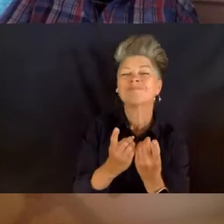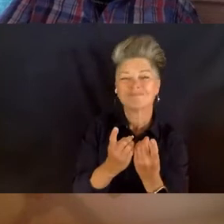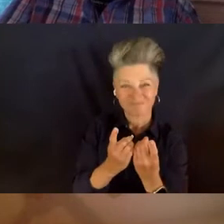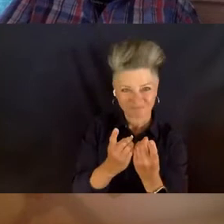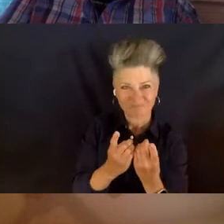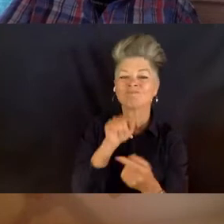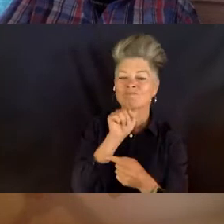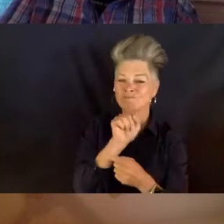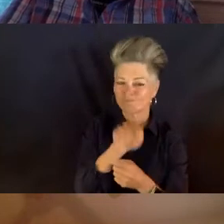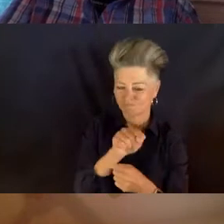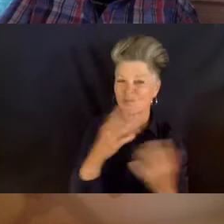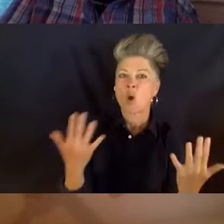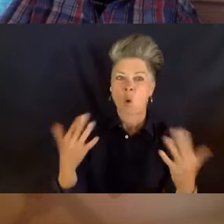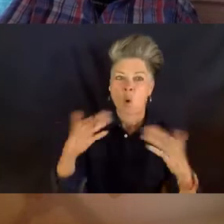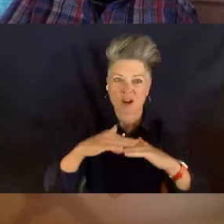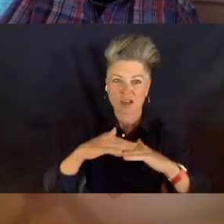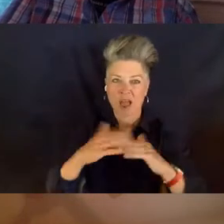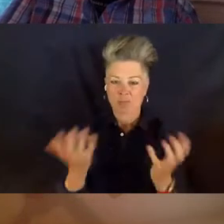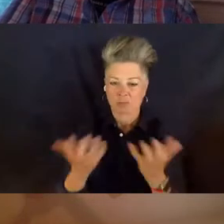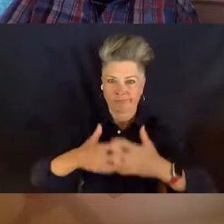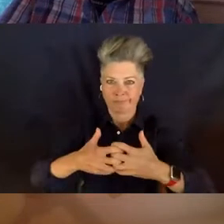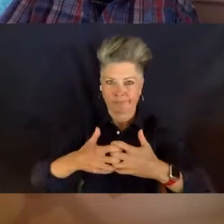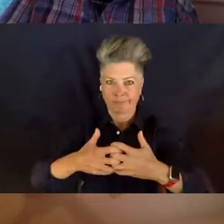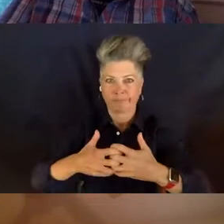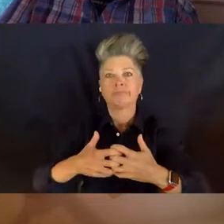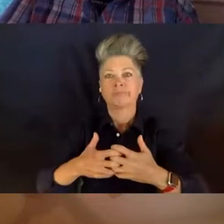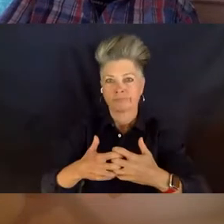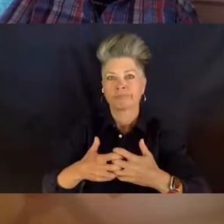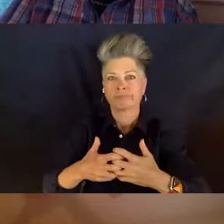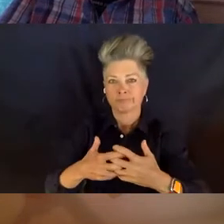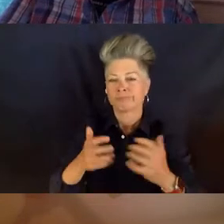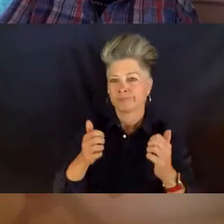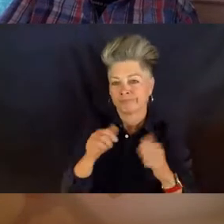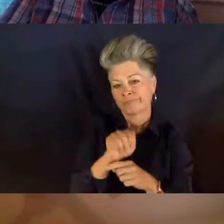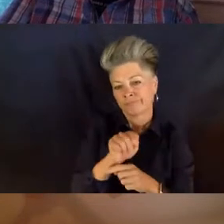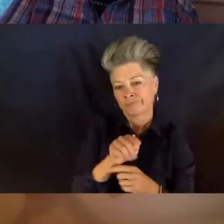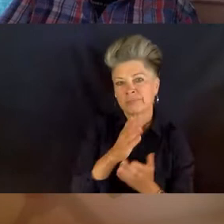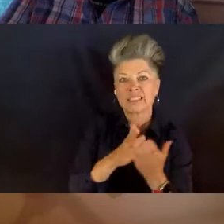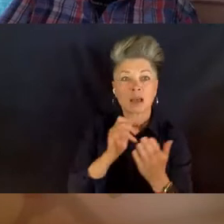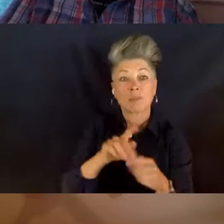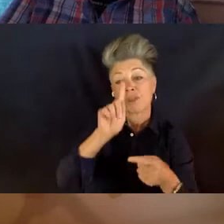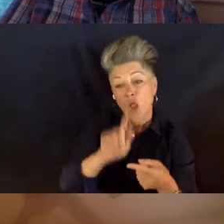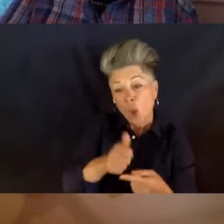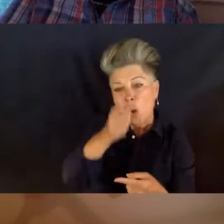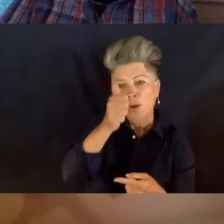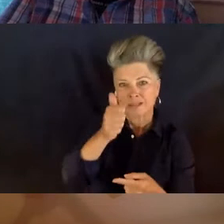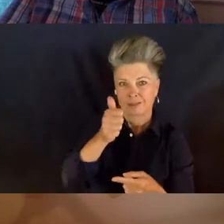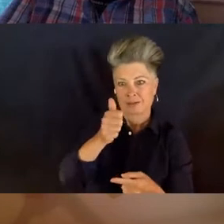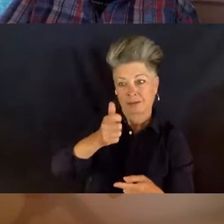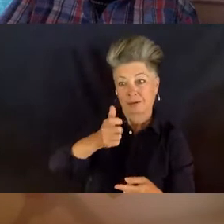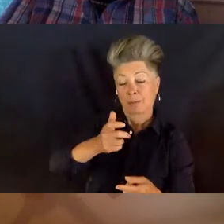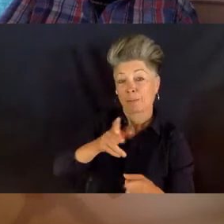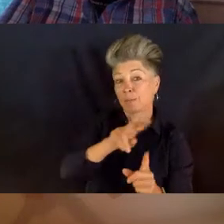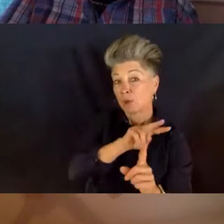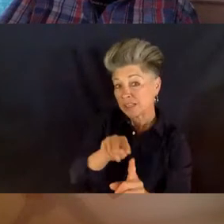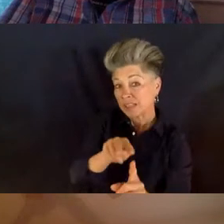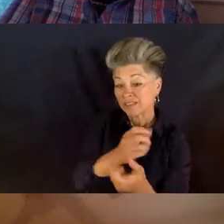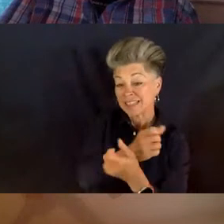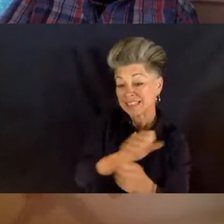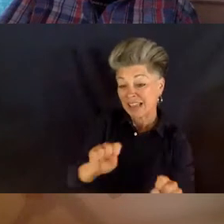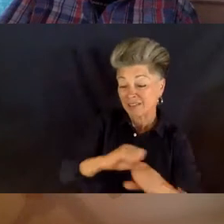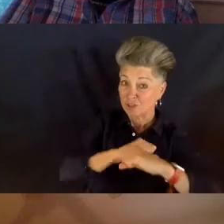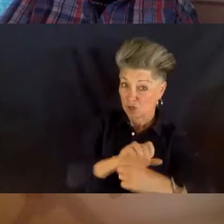or overlapped with the alder districts that had some of the lowest perceived safety and security scores based off of